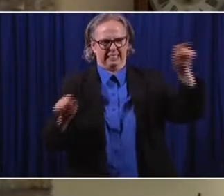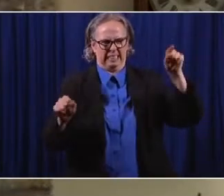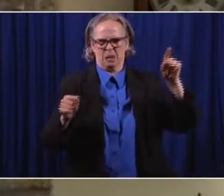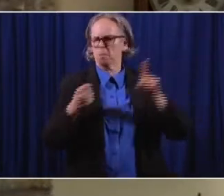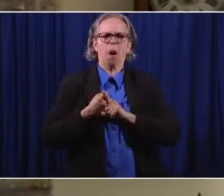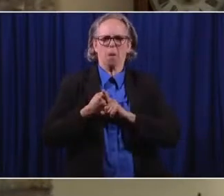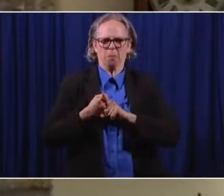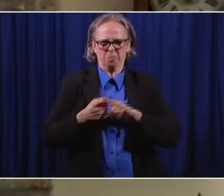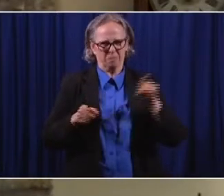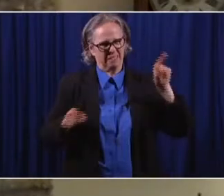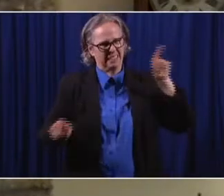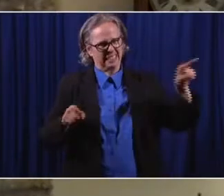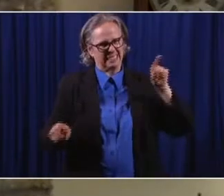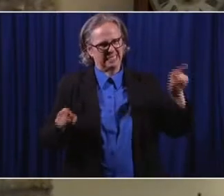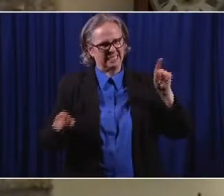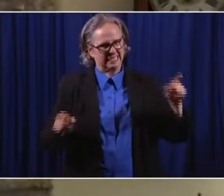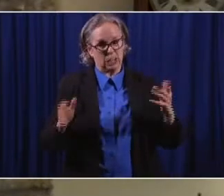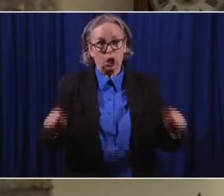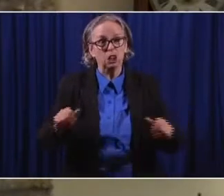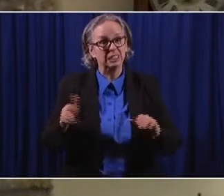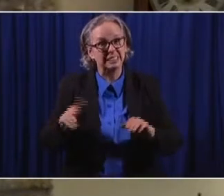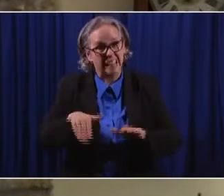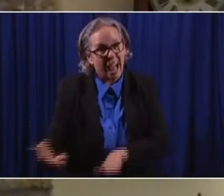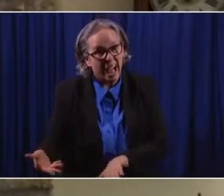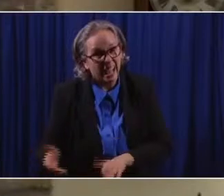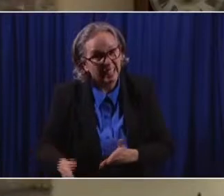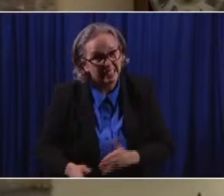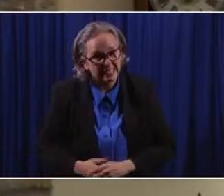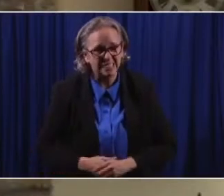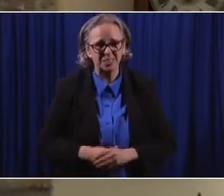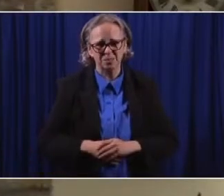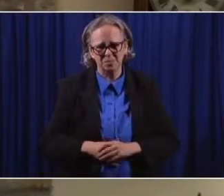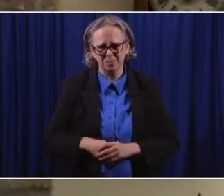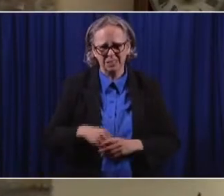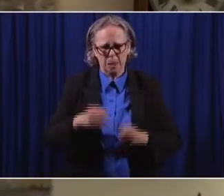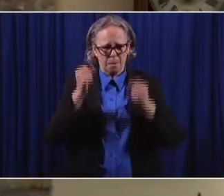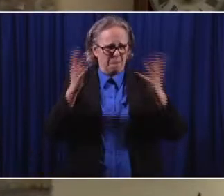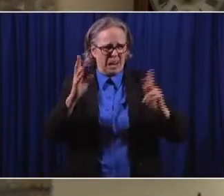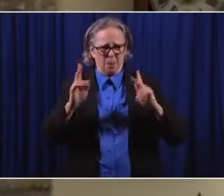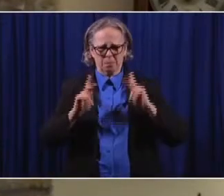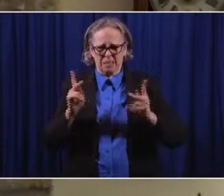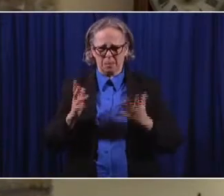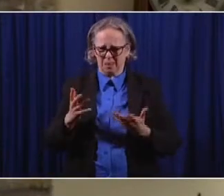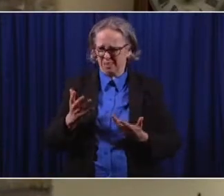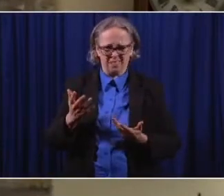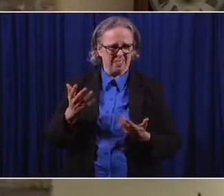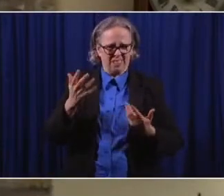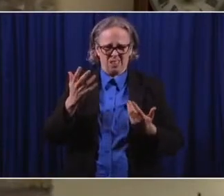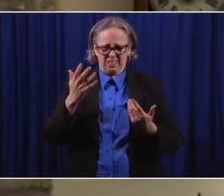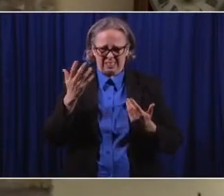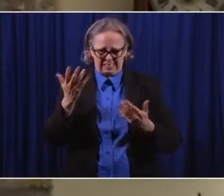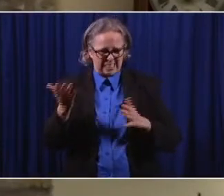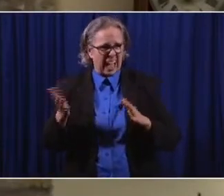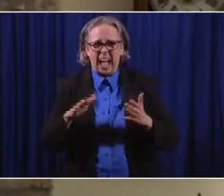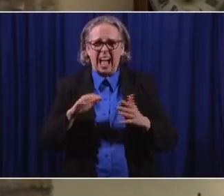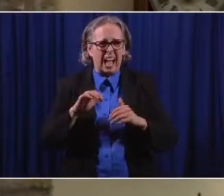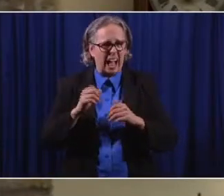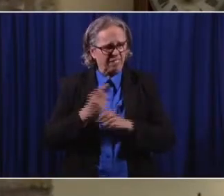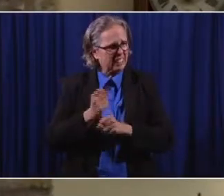And we do lose flu, as many of our critics have pointed out. Hey, we lose a lot of people in flu every year. Yes, we do, but we don't want to lose